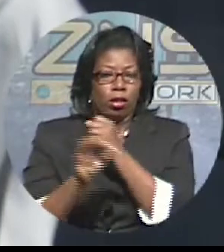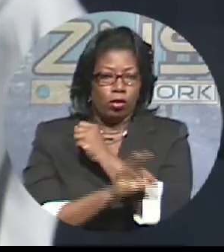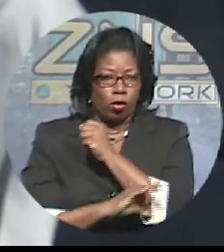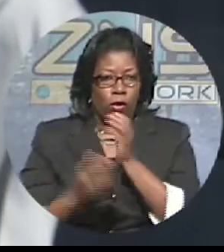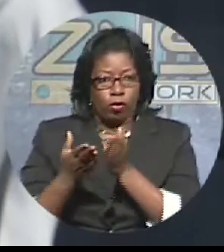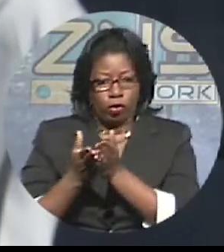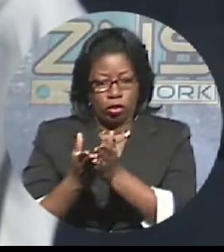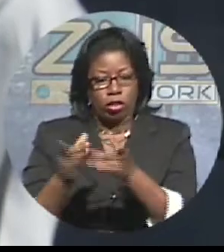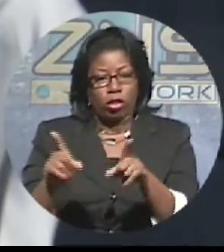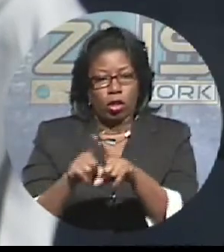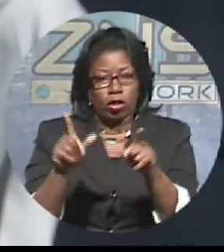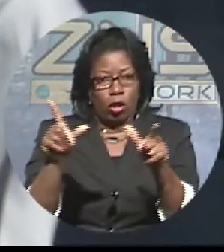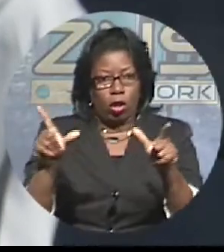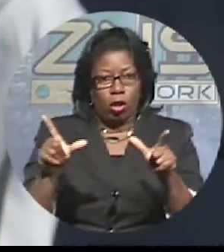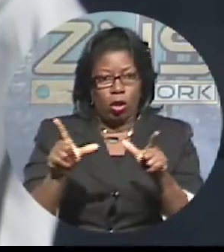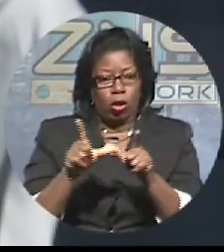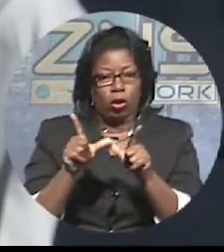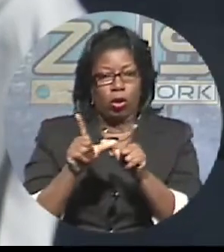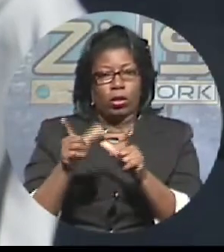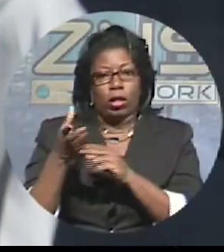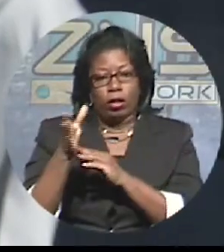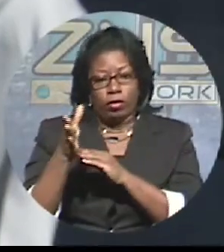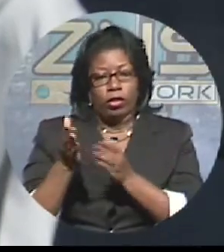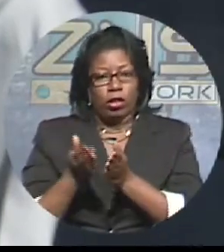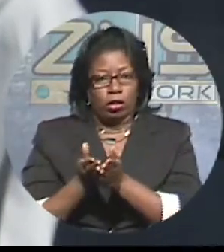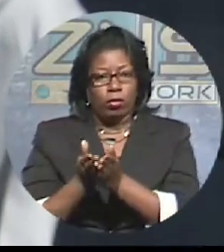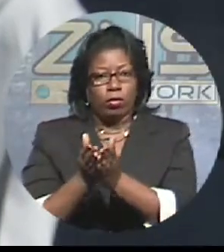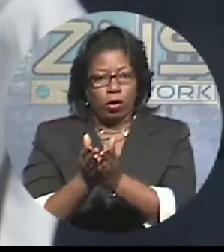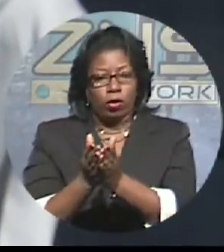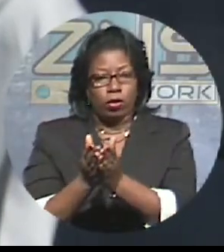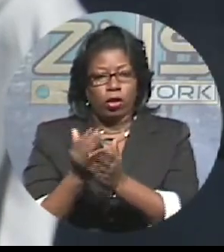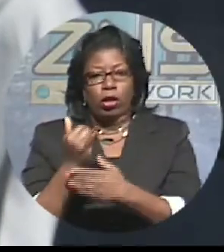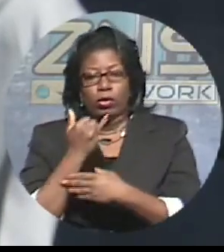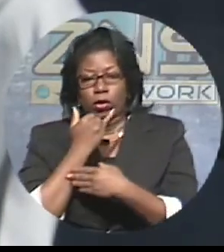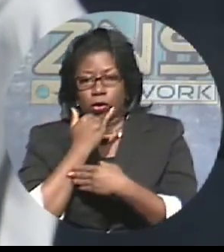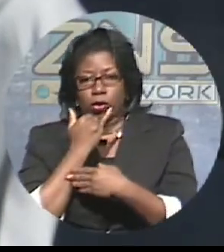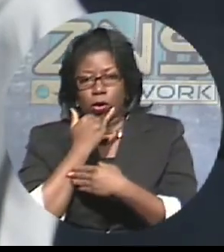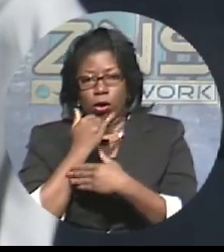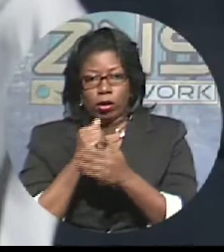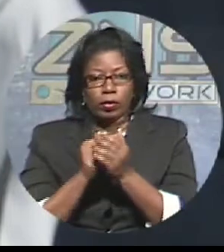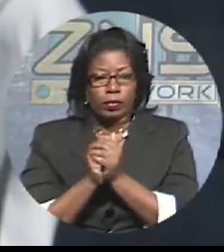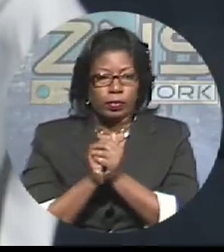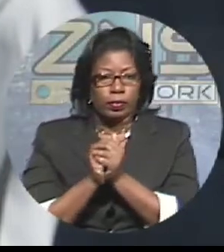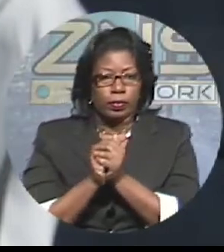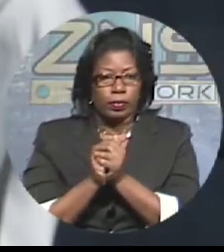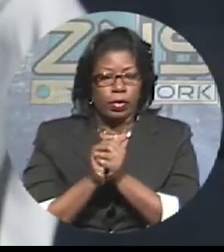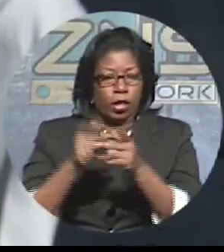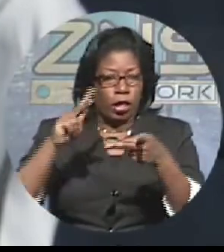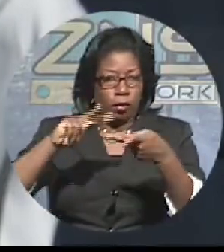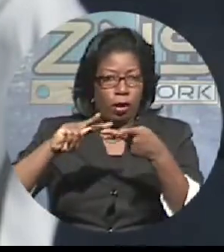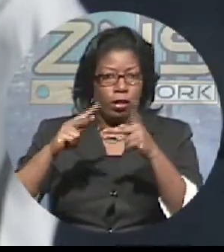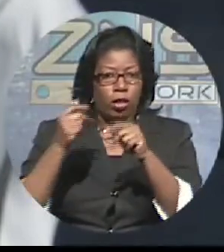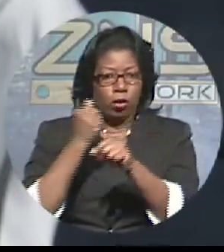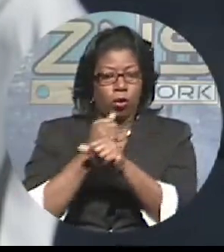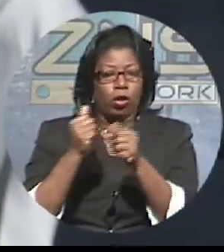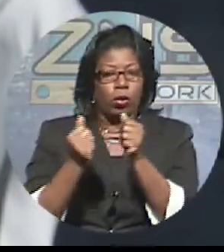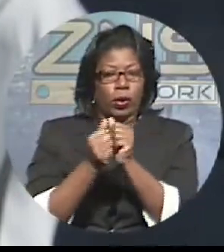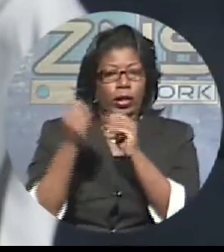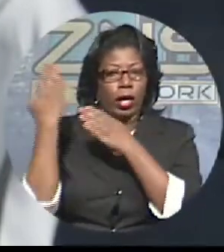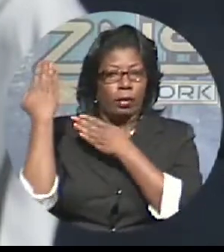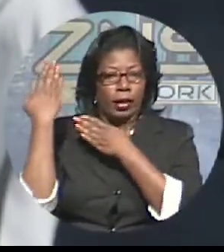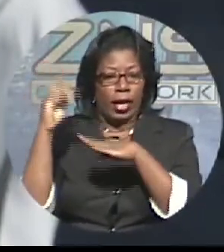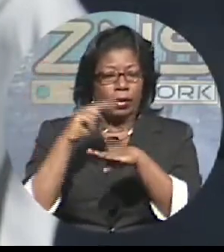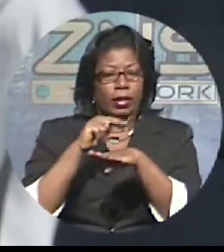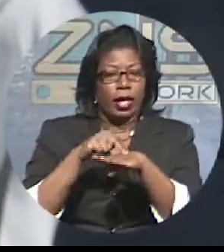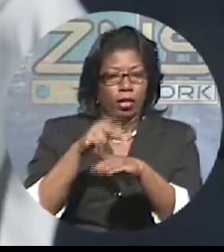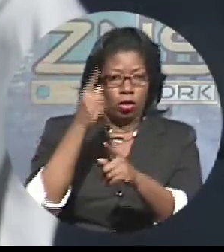14 local fishing vessels for fisheries violations. Your efforts to partner with the Bahamas National Trust to ensure